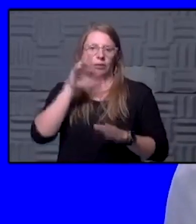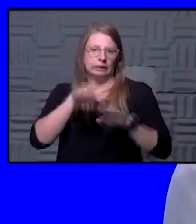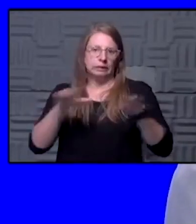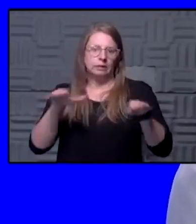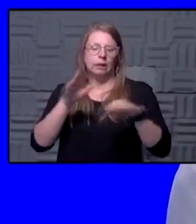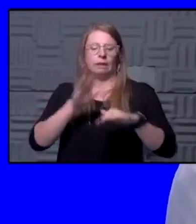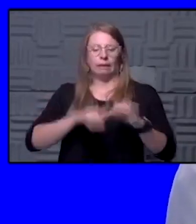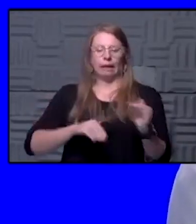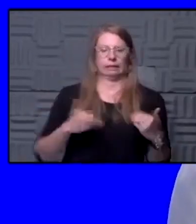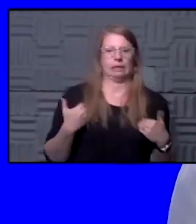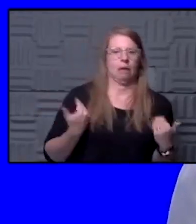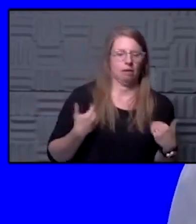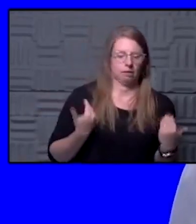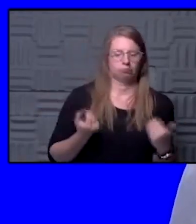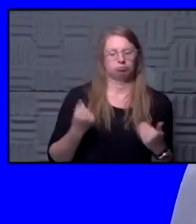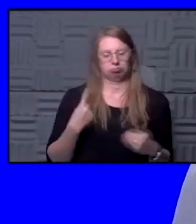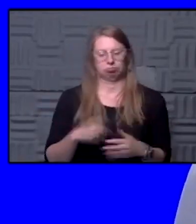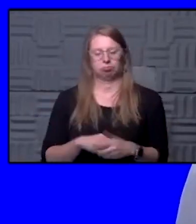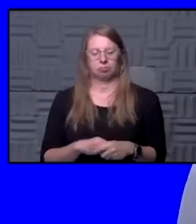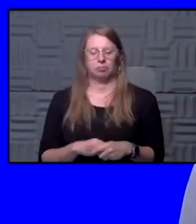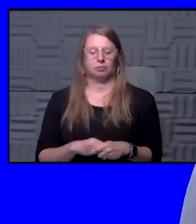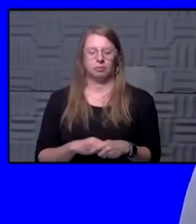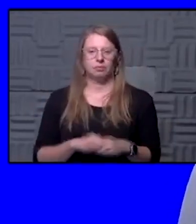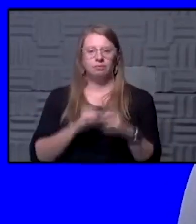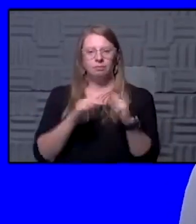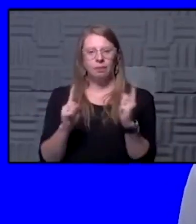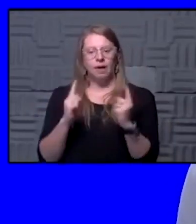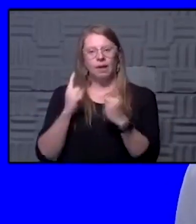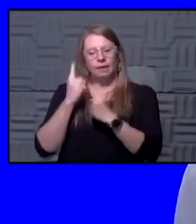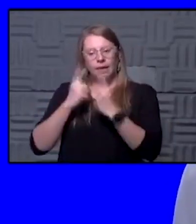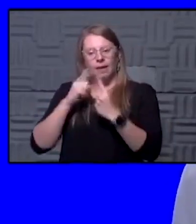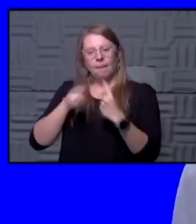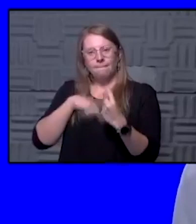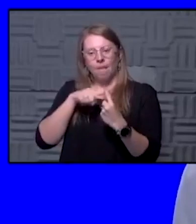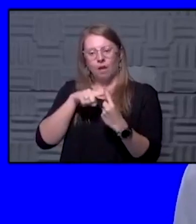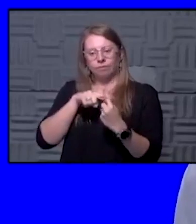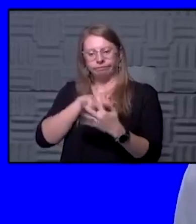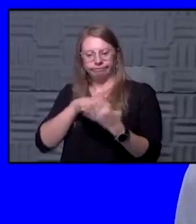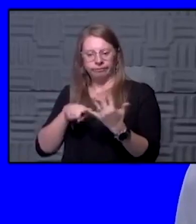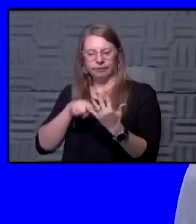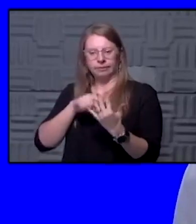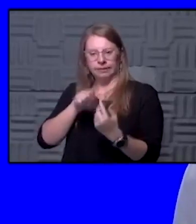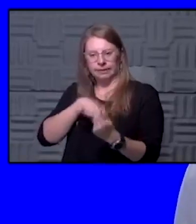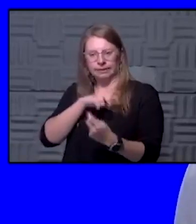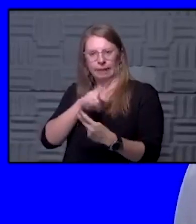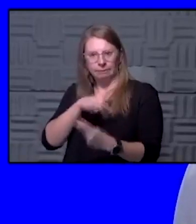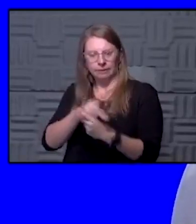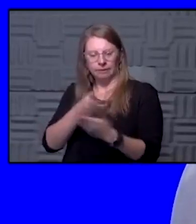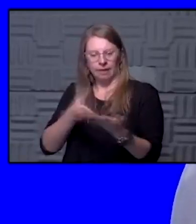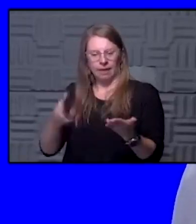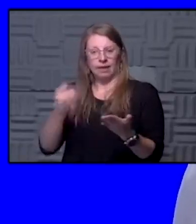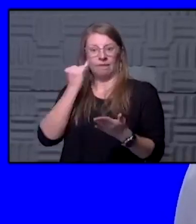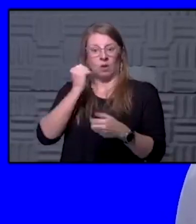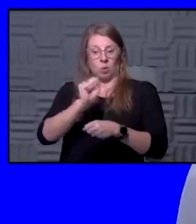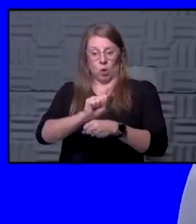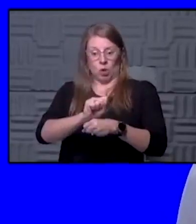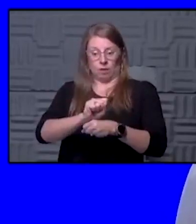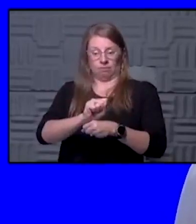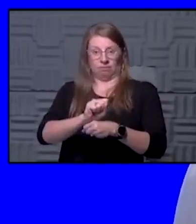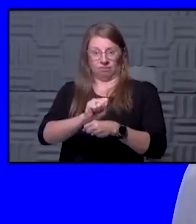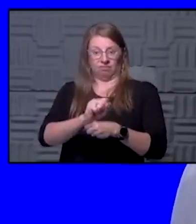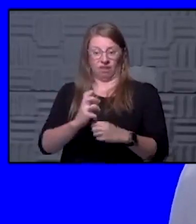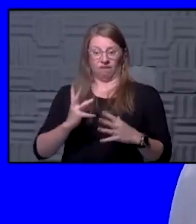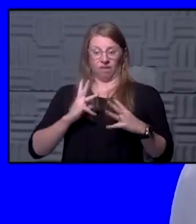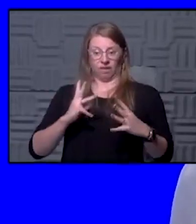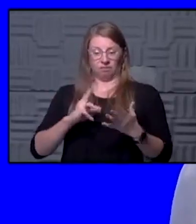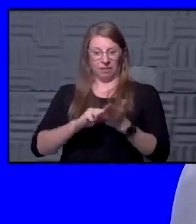rather than it is for the younger children. But it's thinking about those types of things, because missed work, even if you're not sick, if you're having to quarantine,